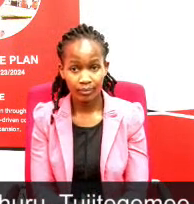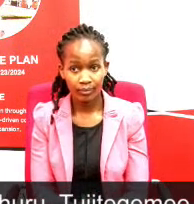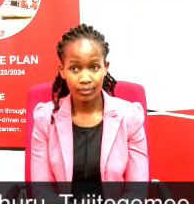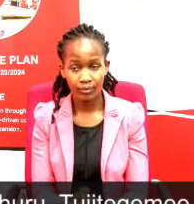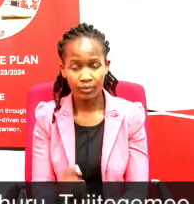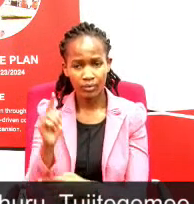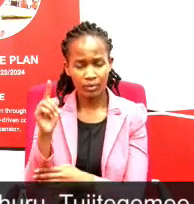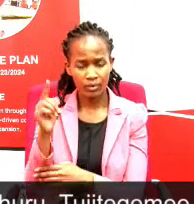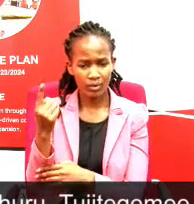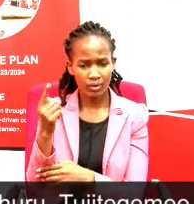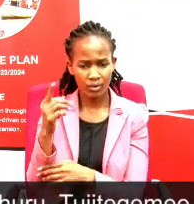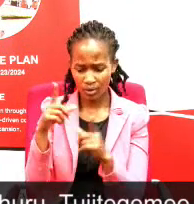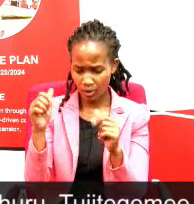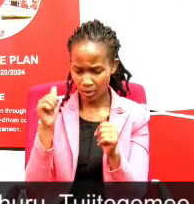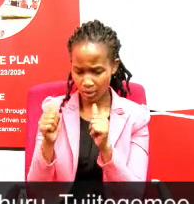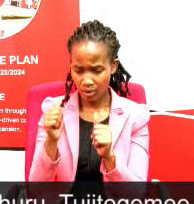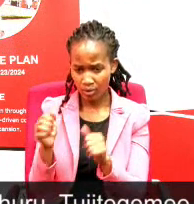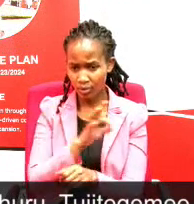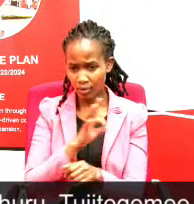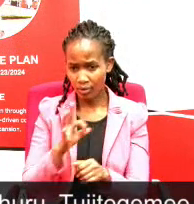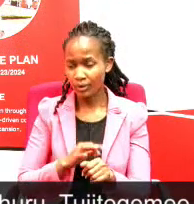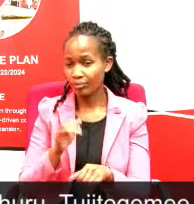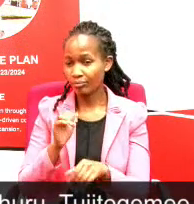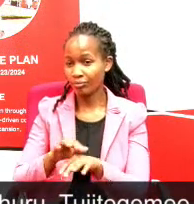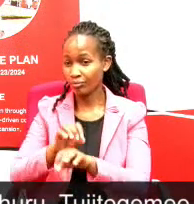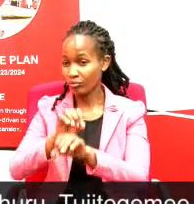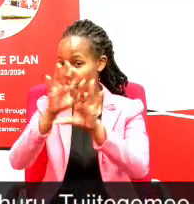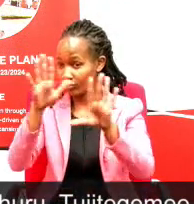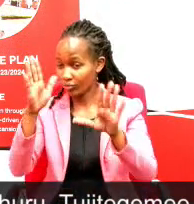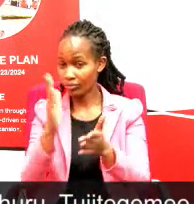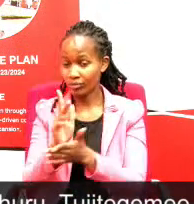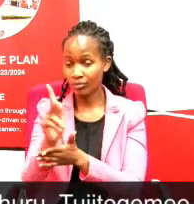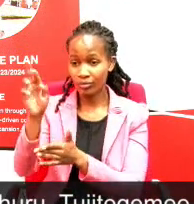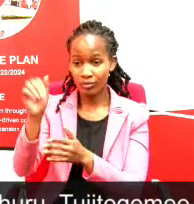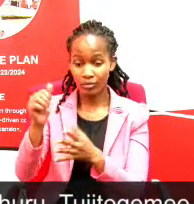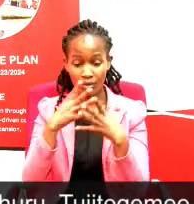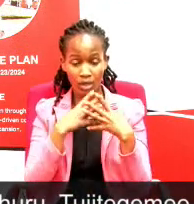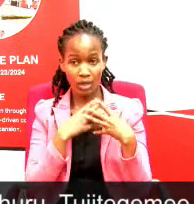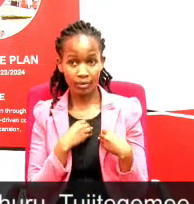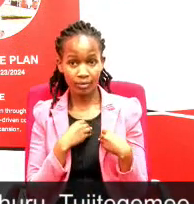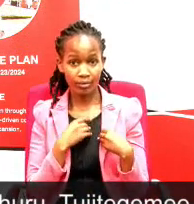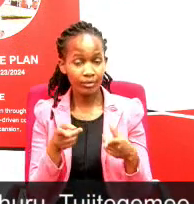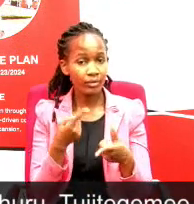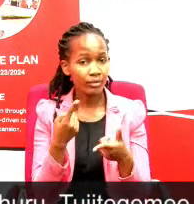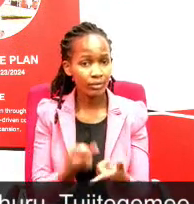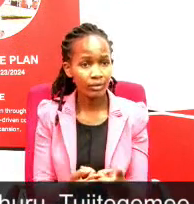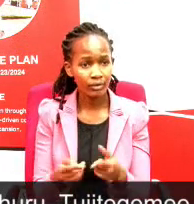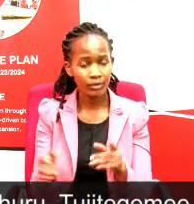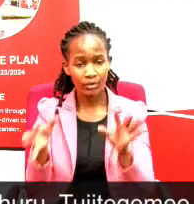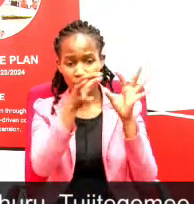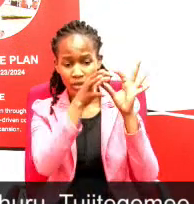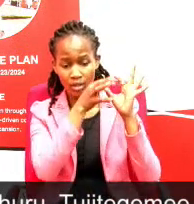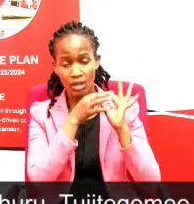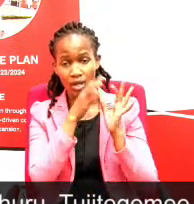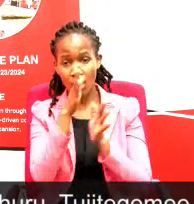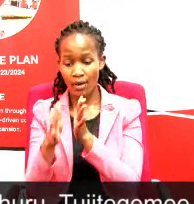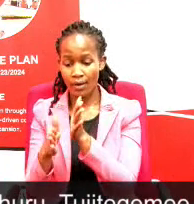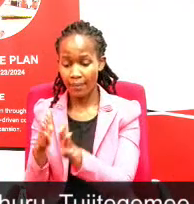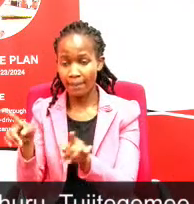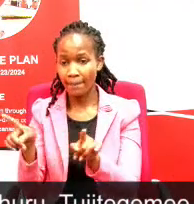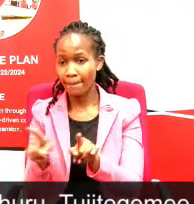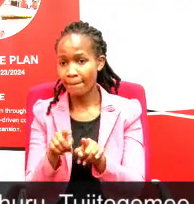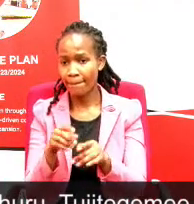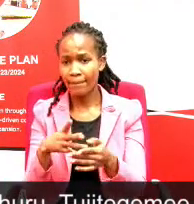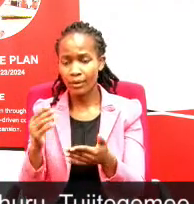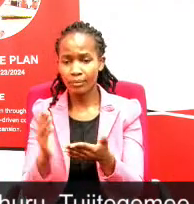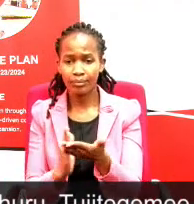The first message that the staff should get clearly is that KRA has embraced the culture of planning and has